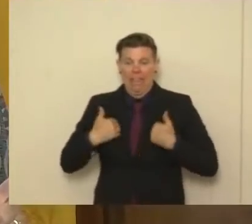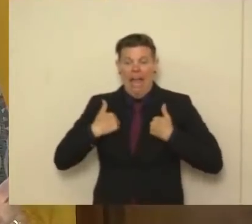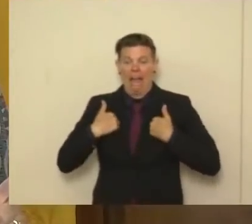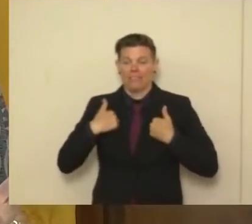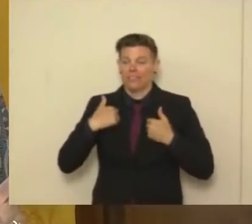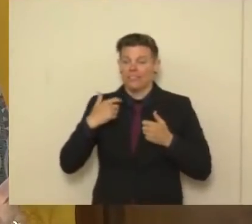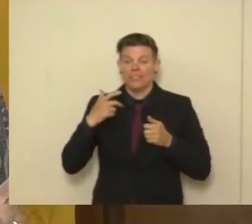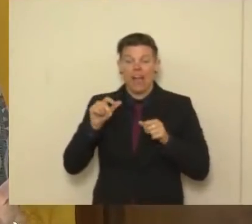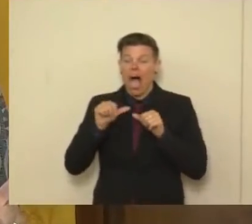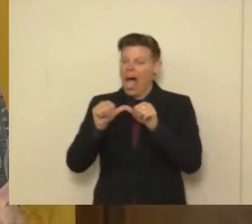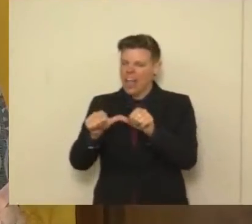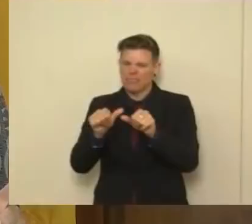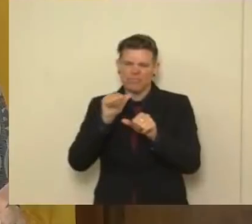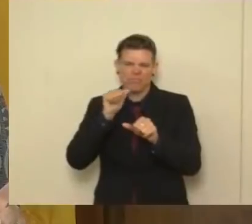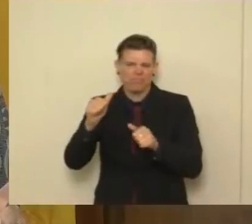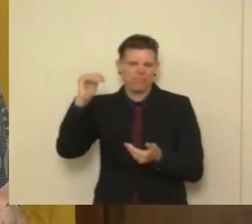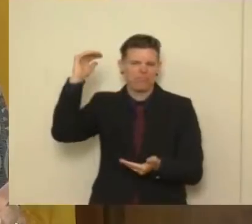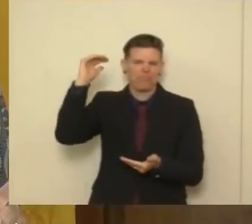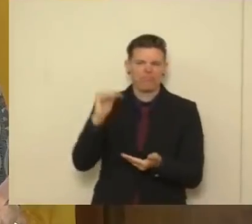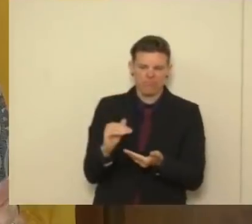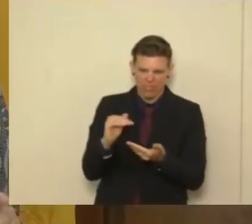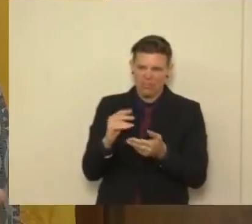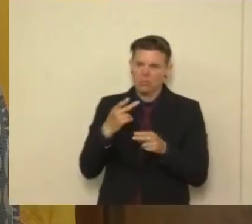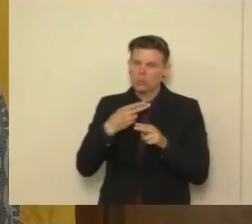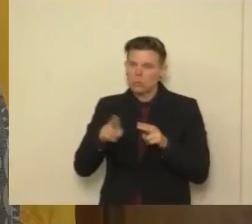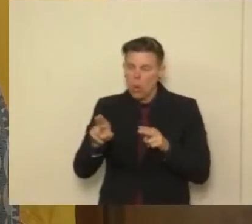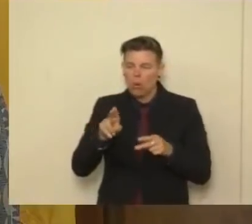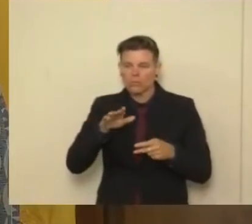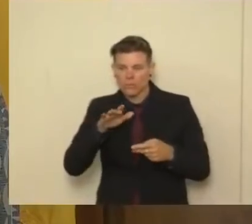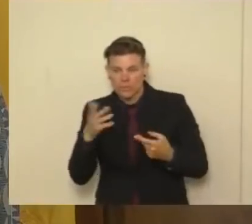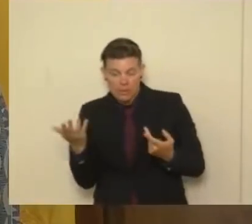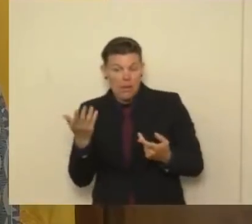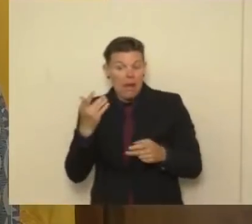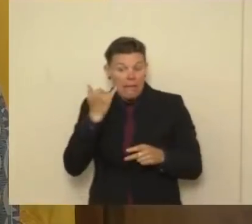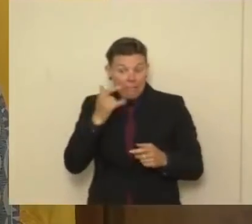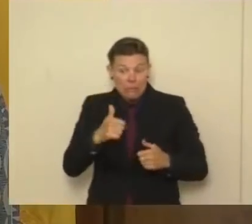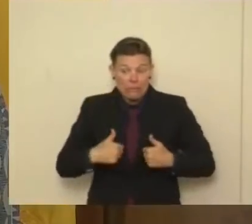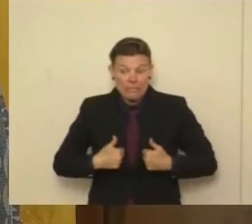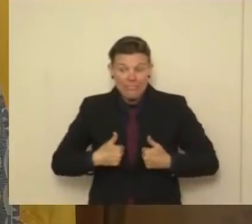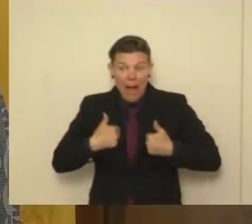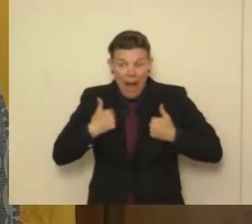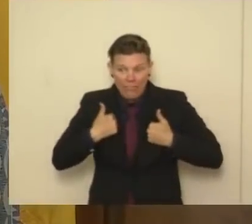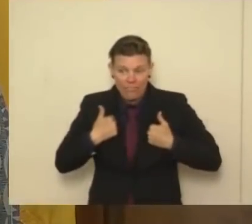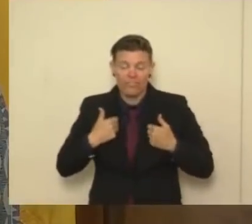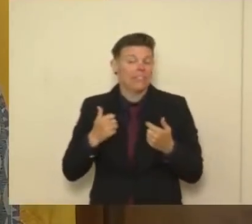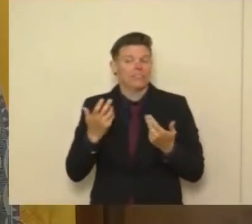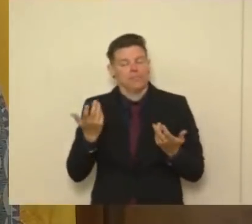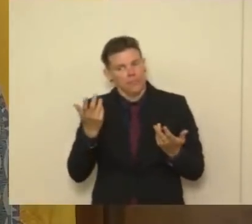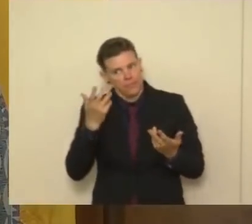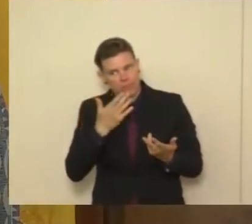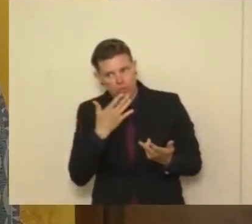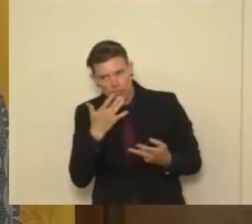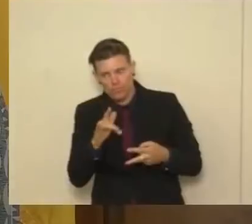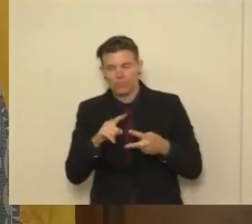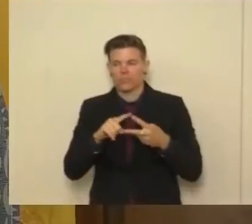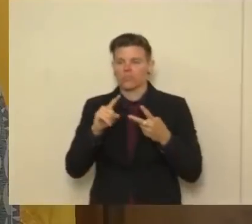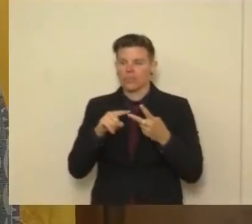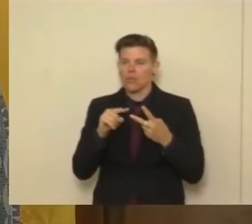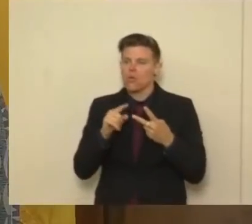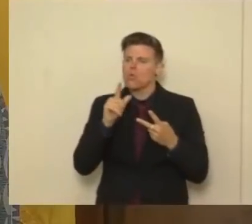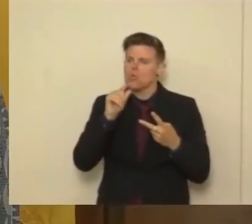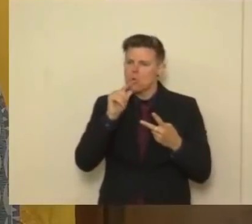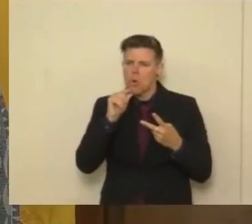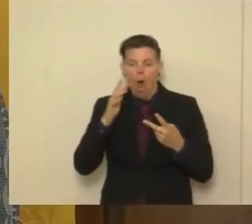significant chronic healthcare risks if you live. And two, folks who are fortunate enough to beat